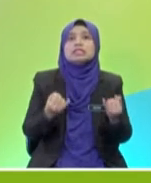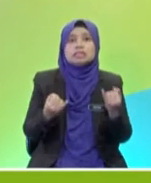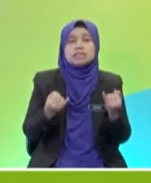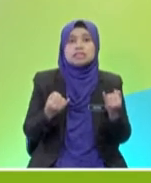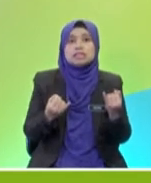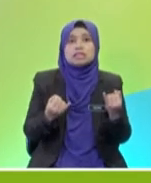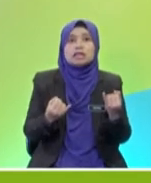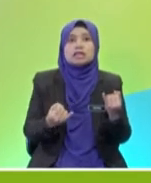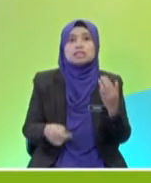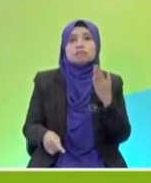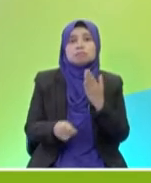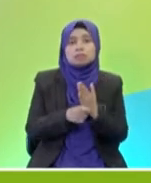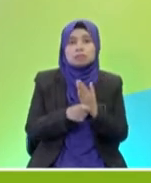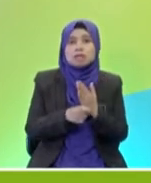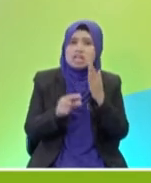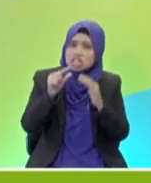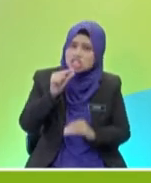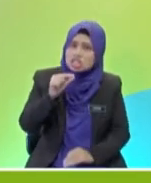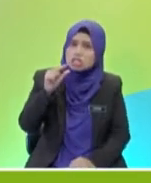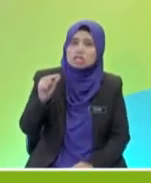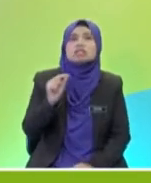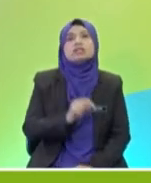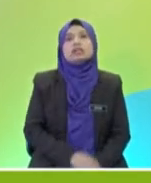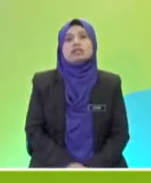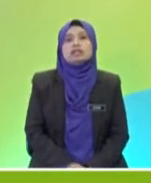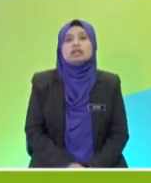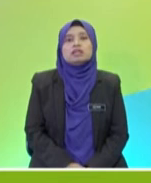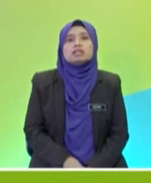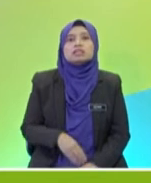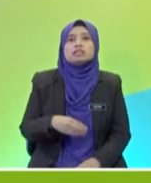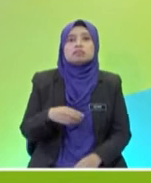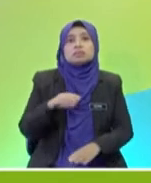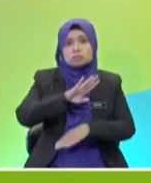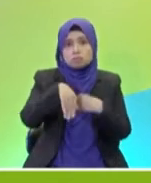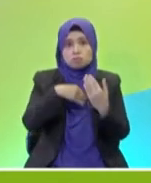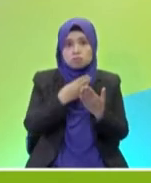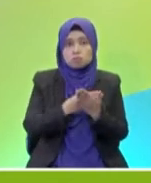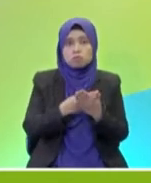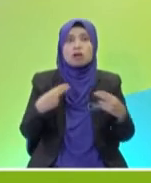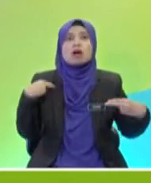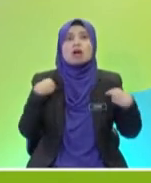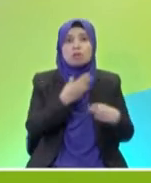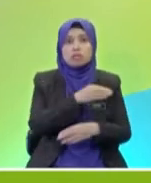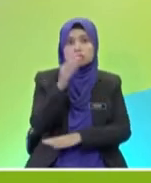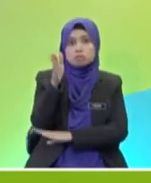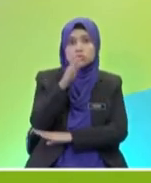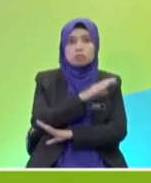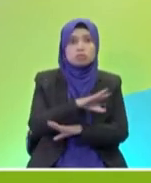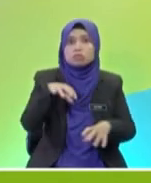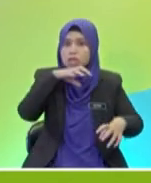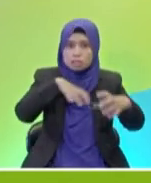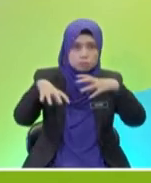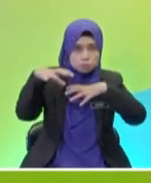population. Okay, next is ensuring animals and plants are not overexploited. That